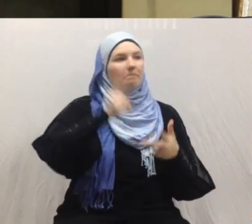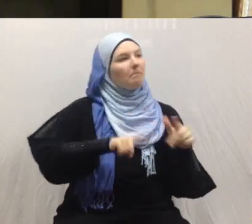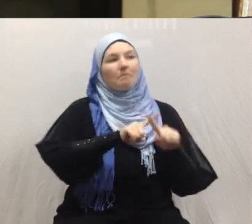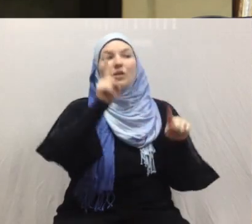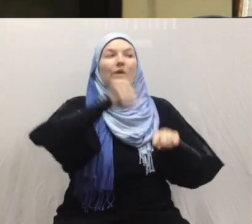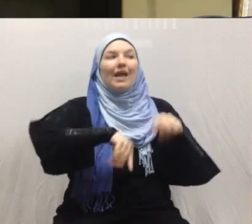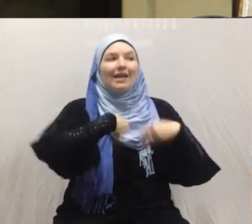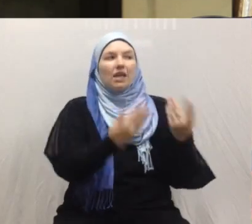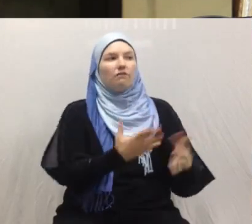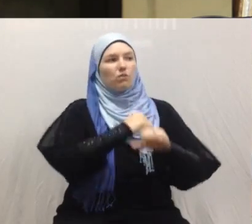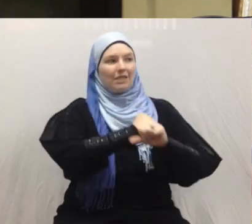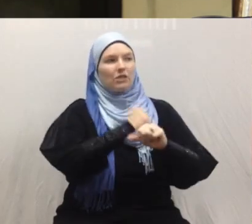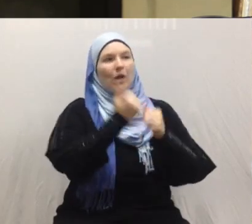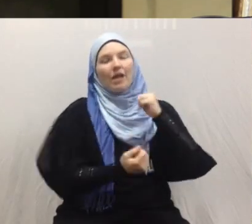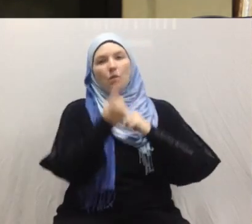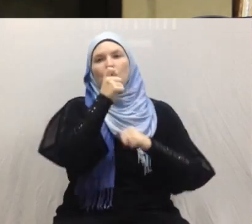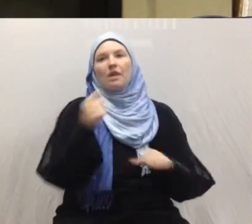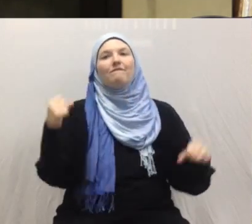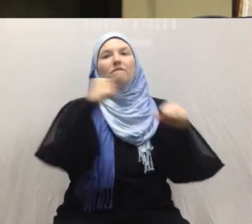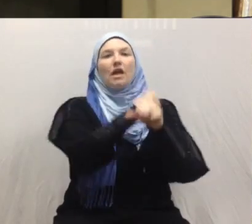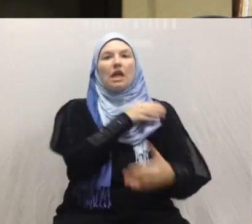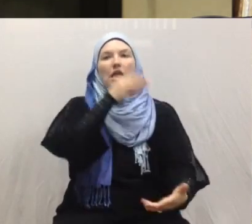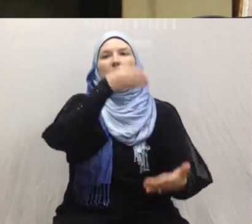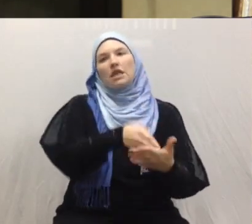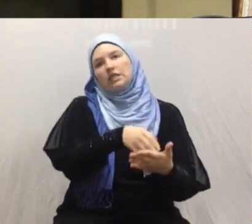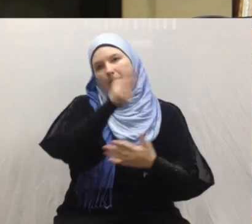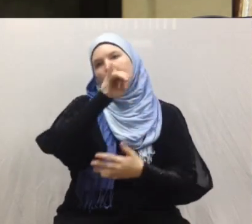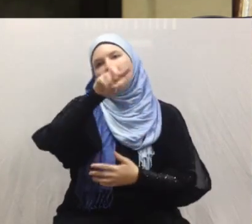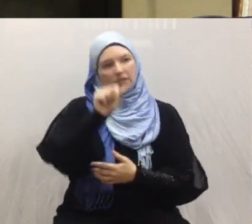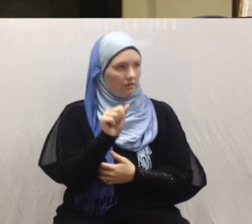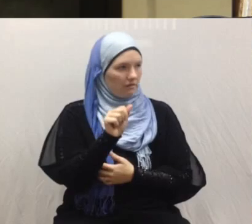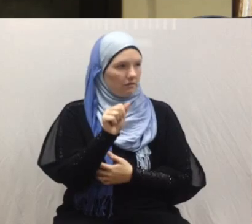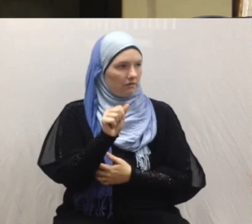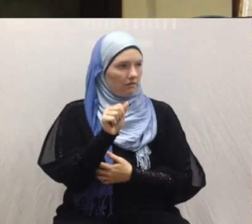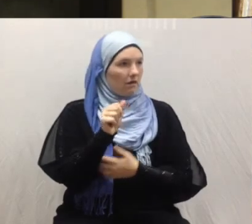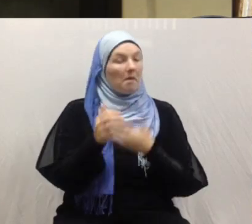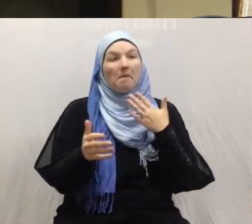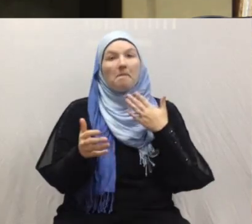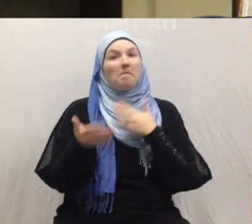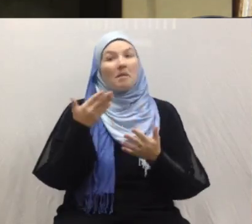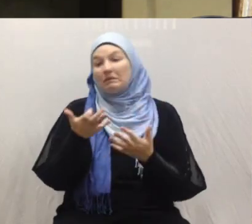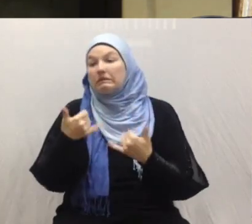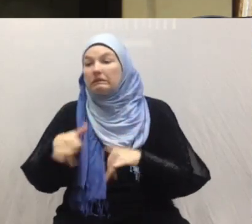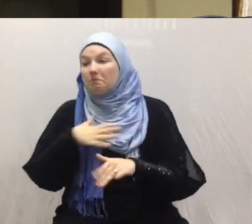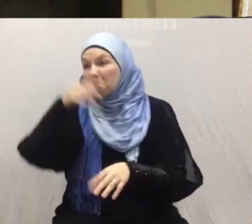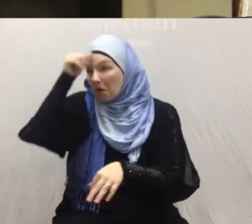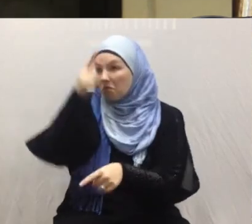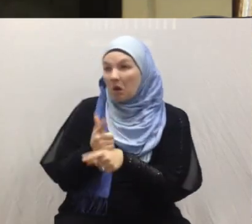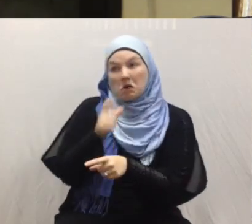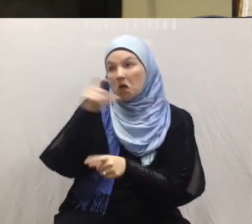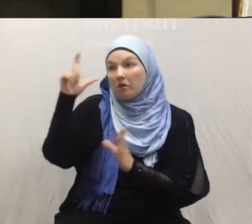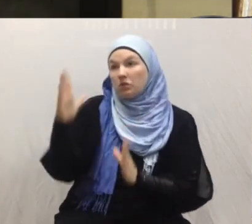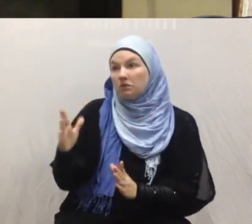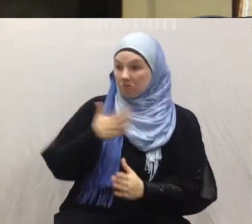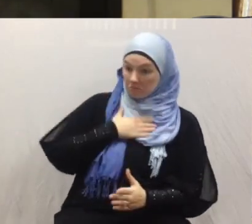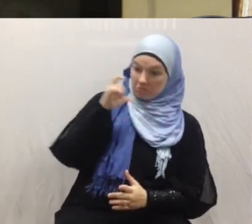to anyone who is fighting against the Medina society, even if he is a relative.